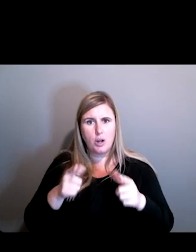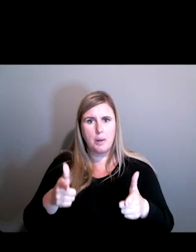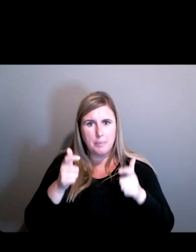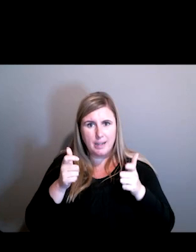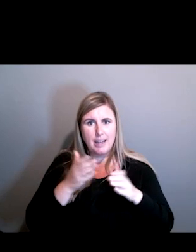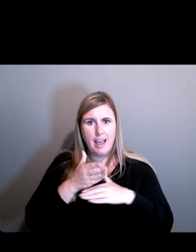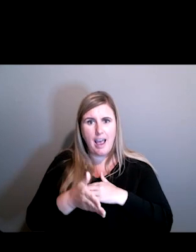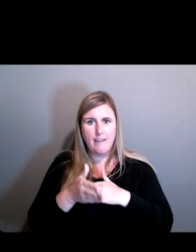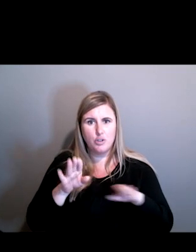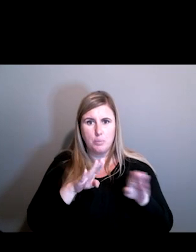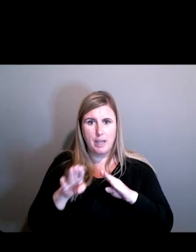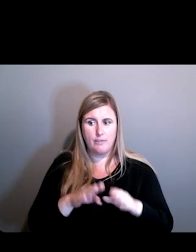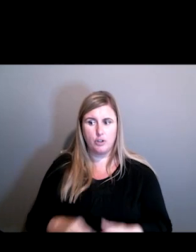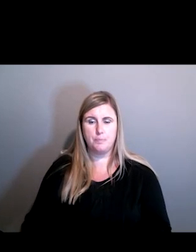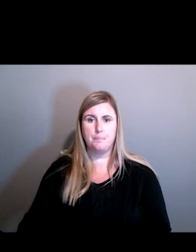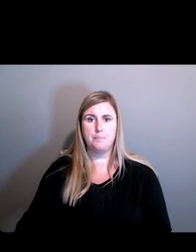a behavior.